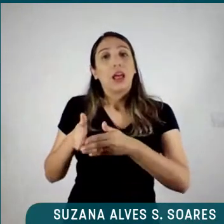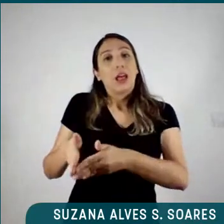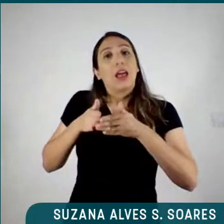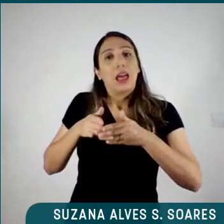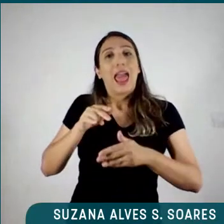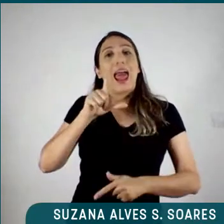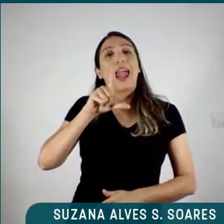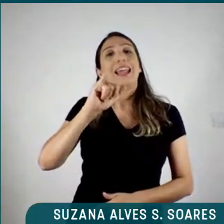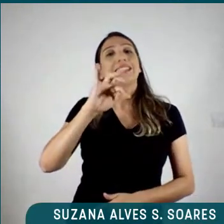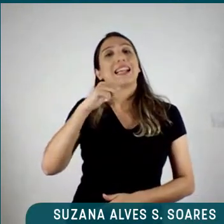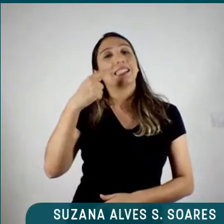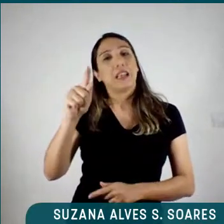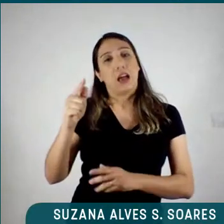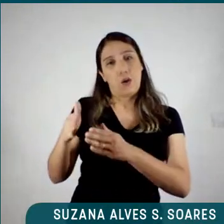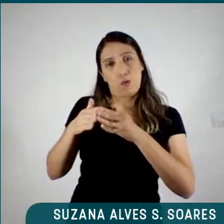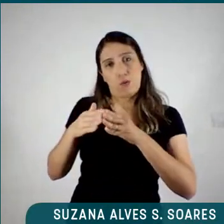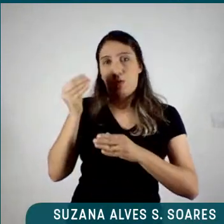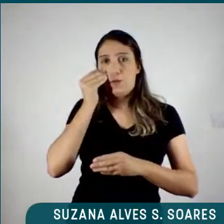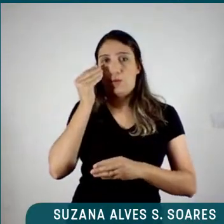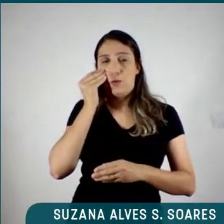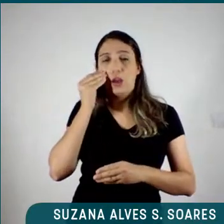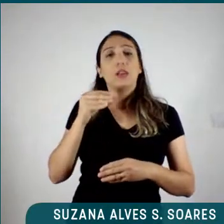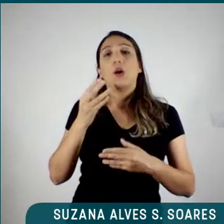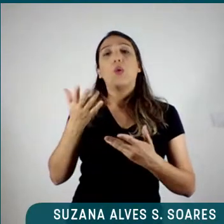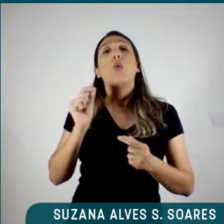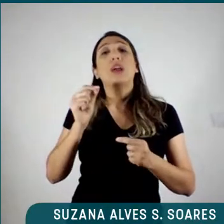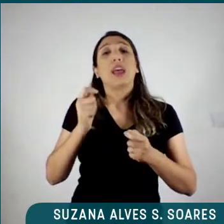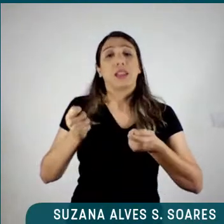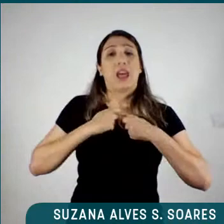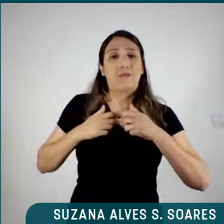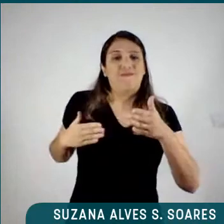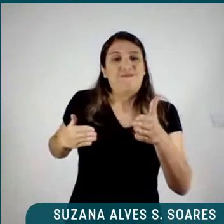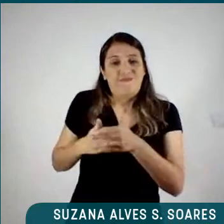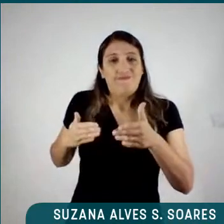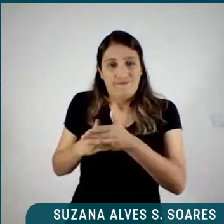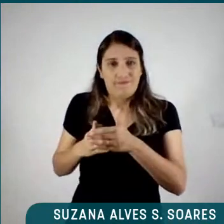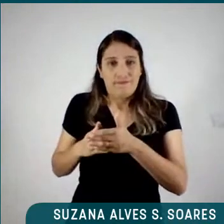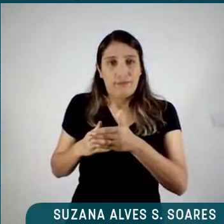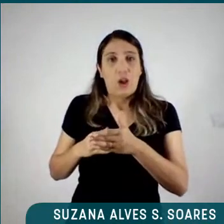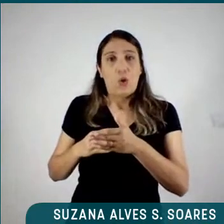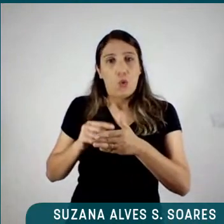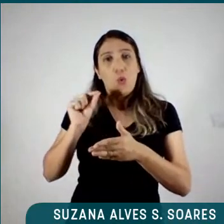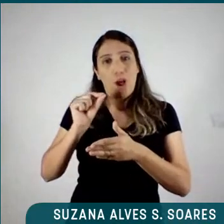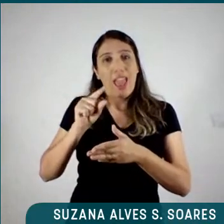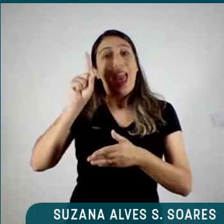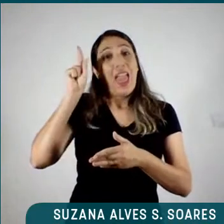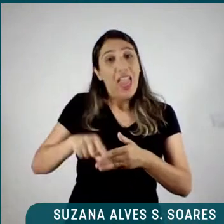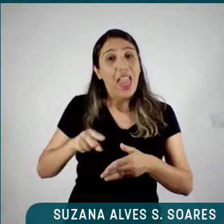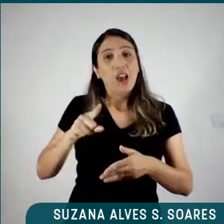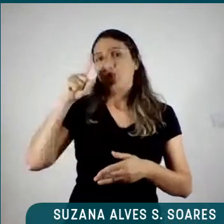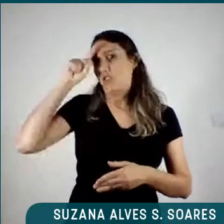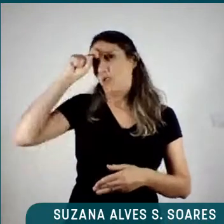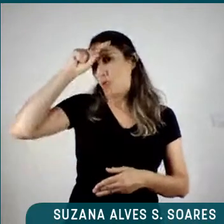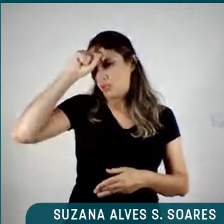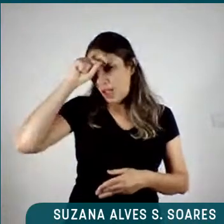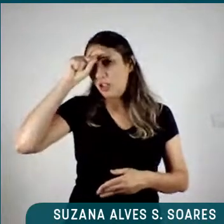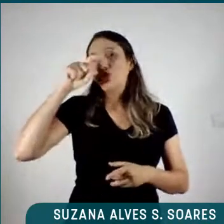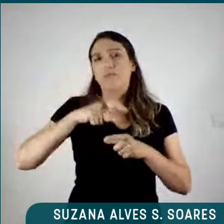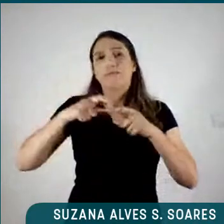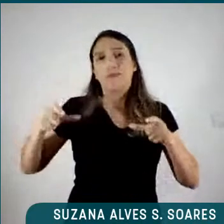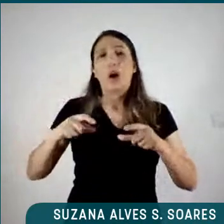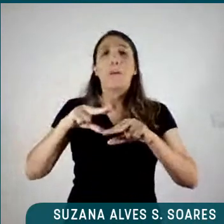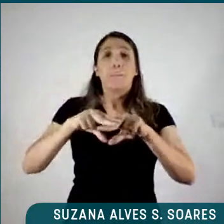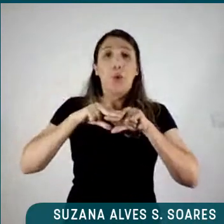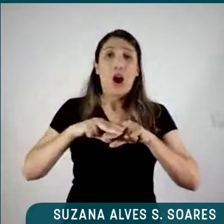to be able to eat. And only now we are creating the tendering process. And